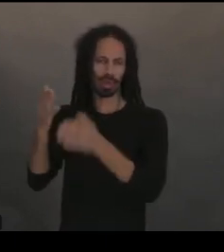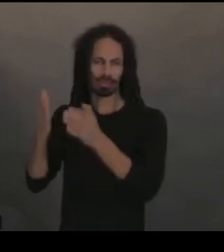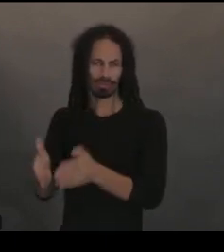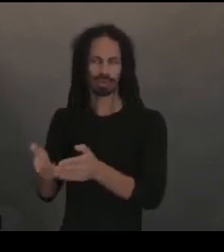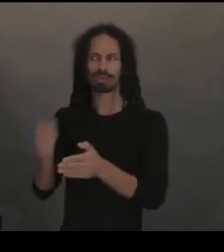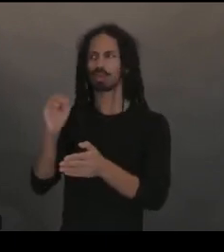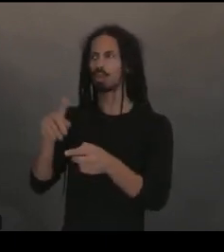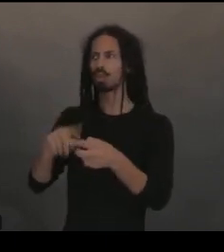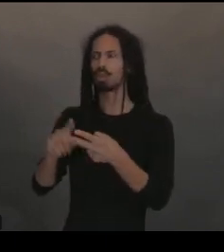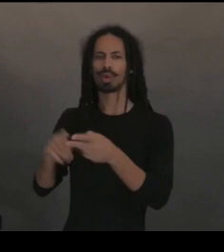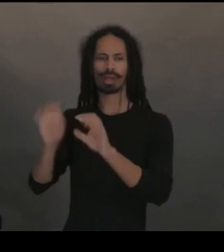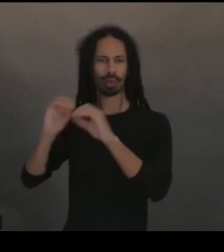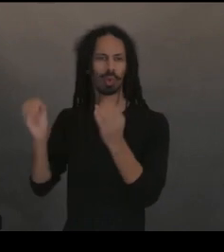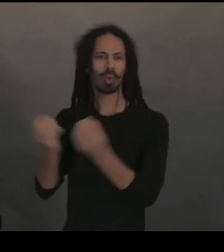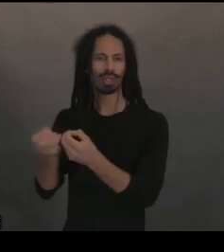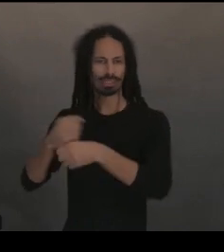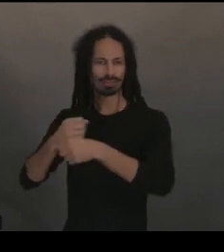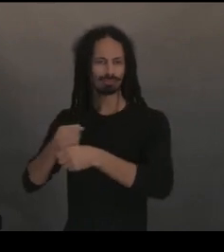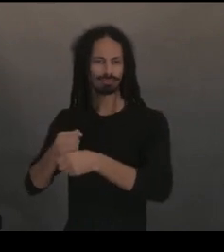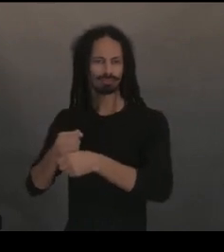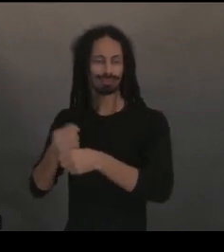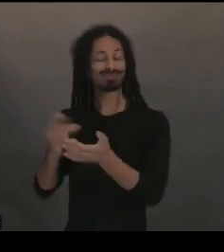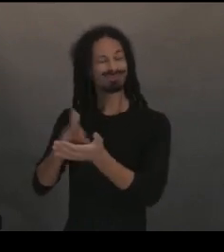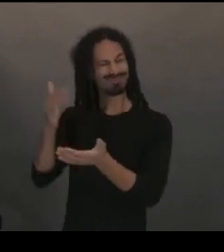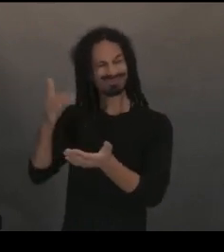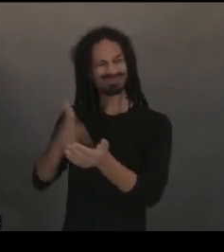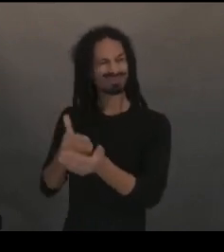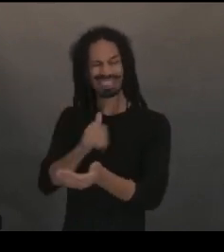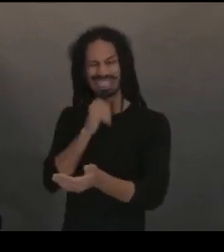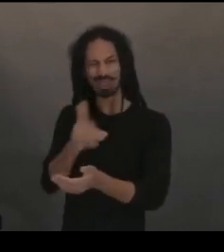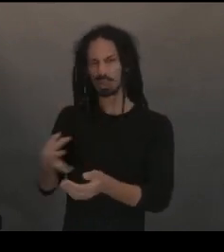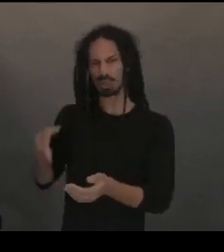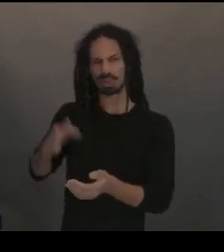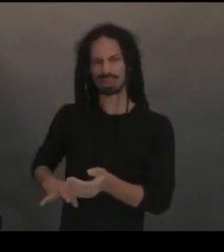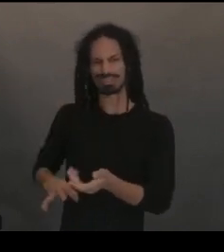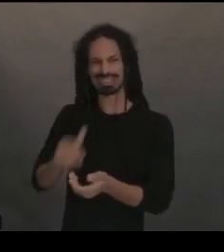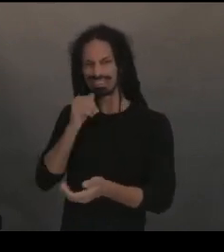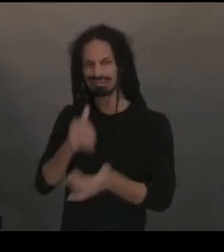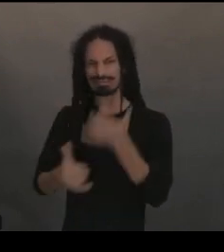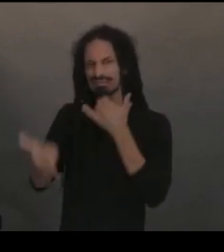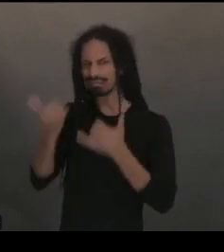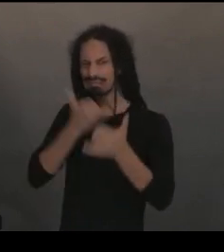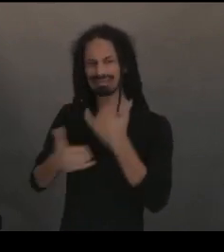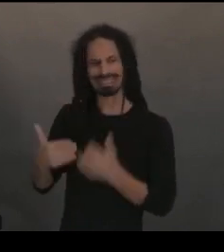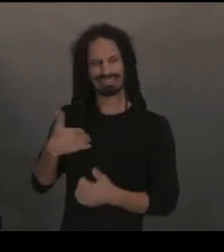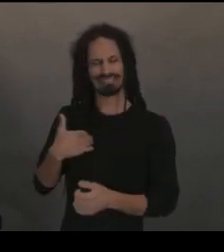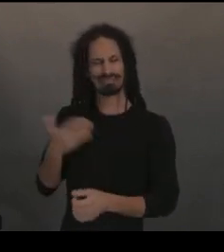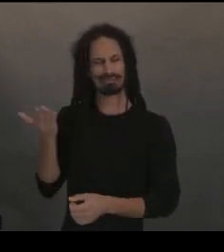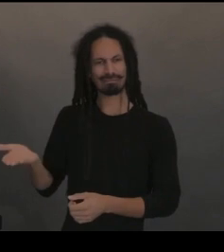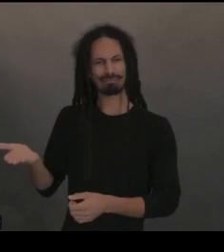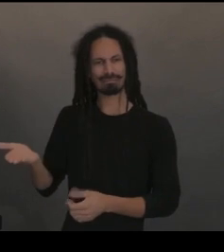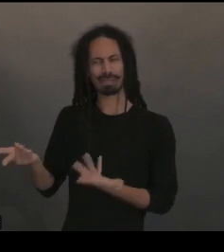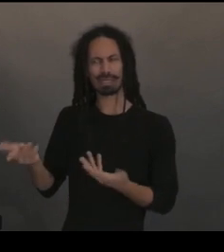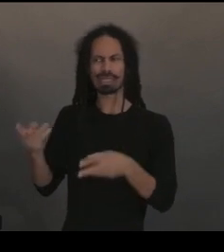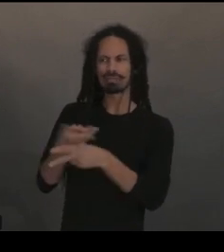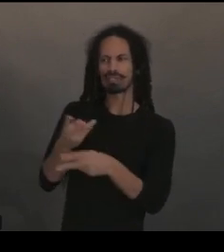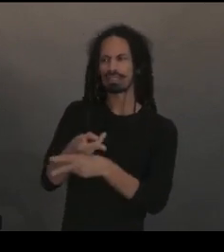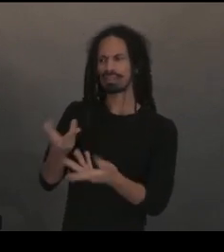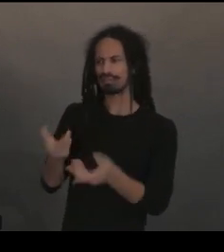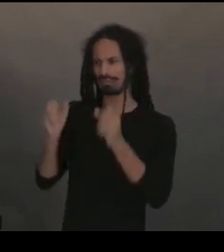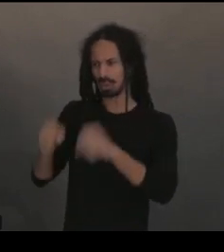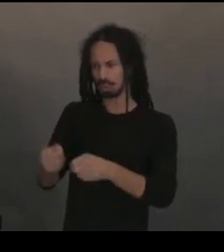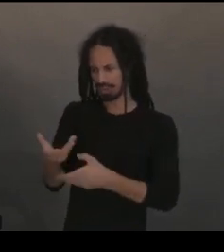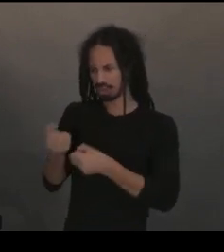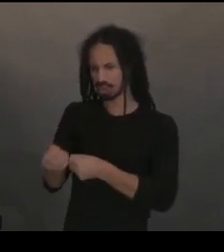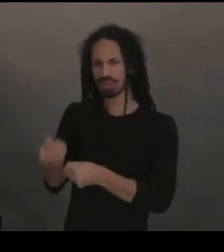and may or may not be a credible source of information. To assess whether a source is credible, consider who